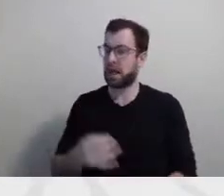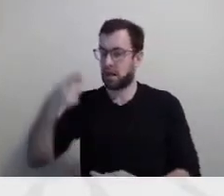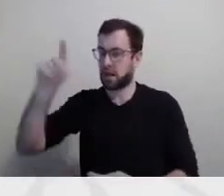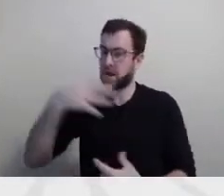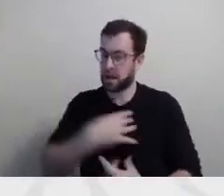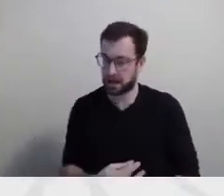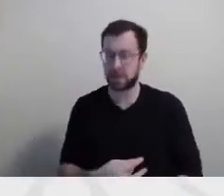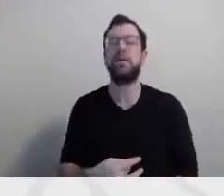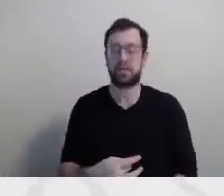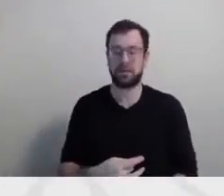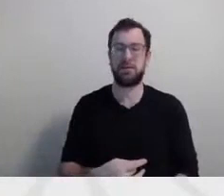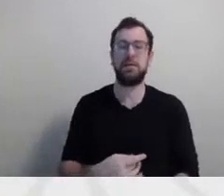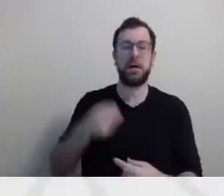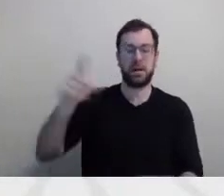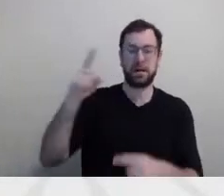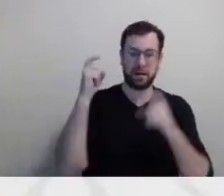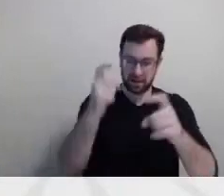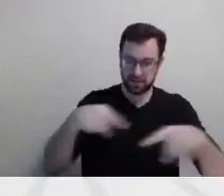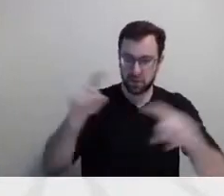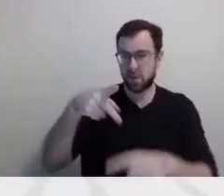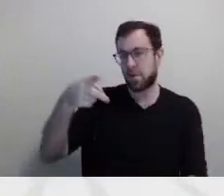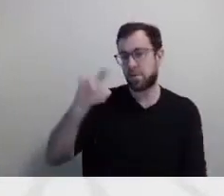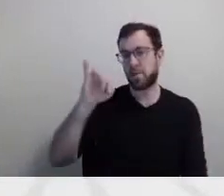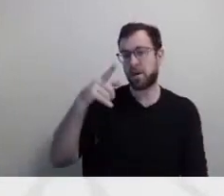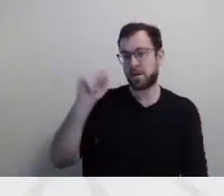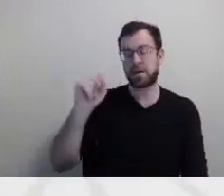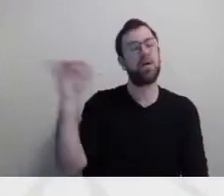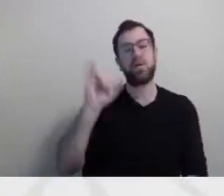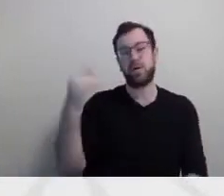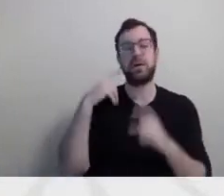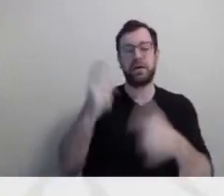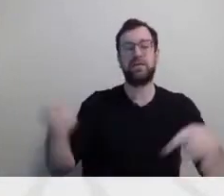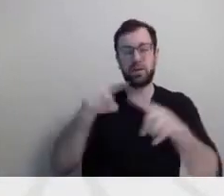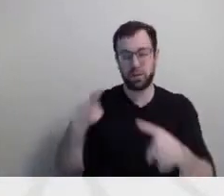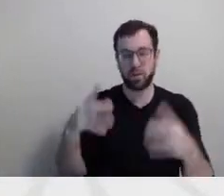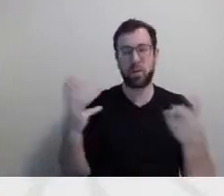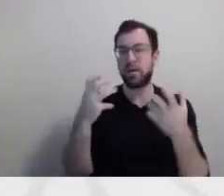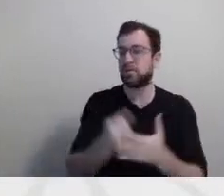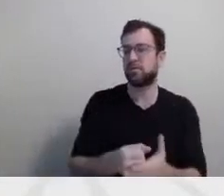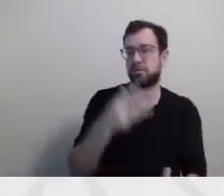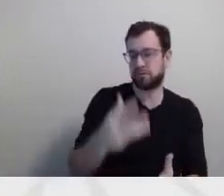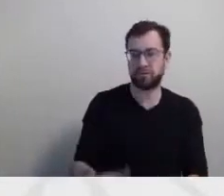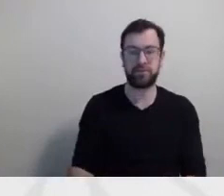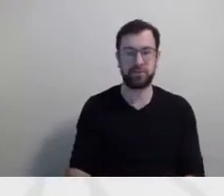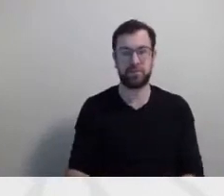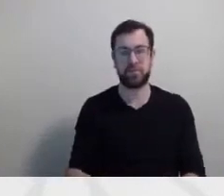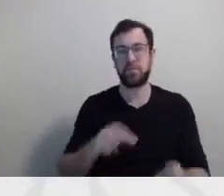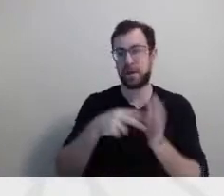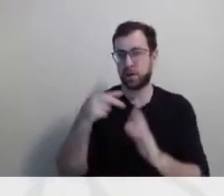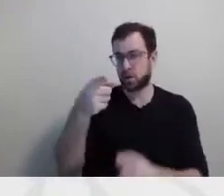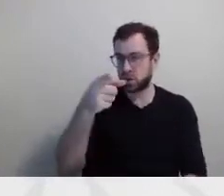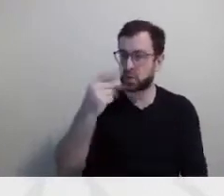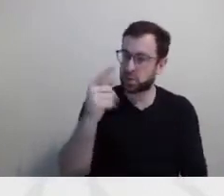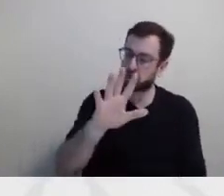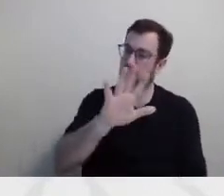is that Allah subhanahu wa ta'ala has given you piety and Allah subhanahu wa ta'ala has given you wealth. So you're doing your personal